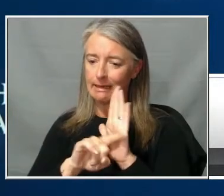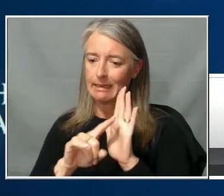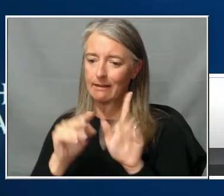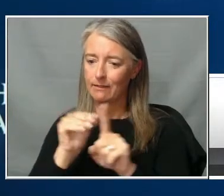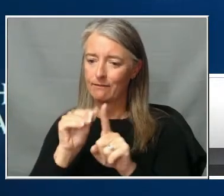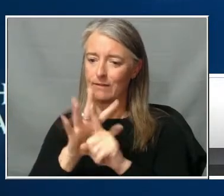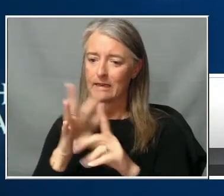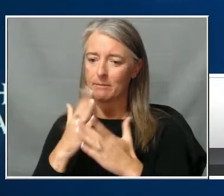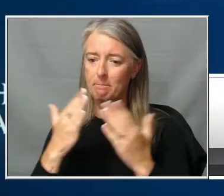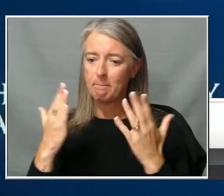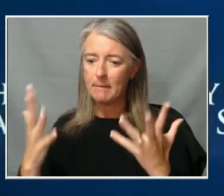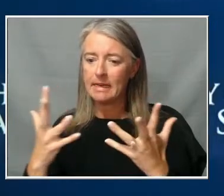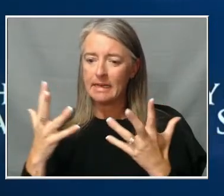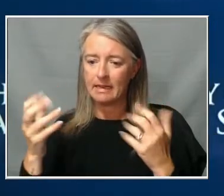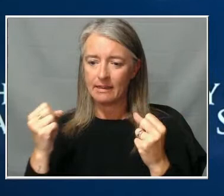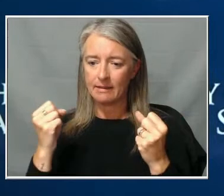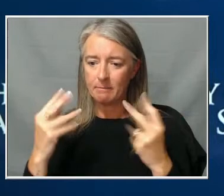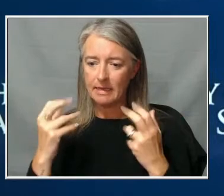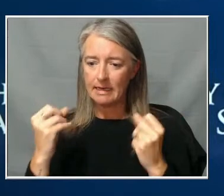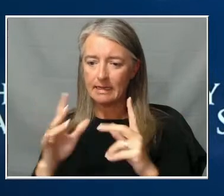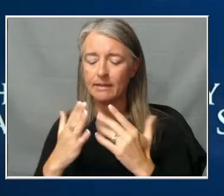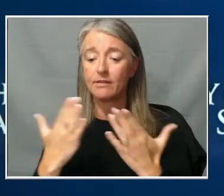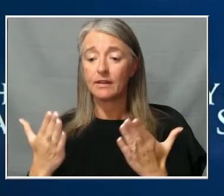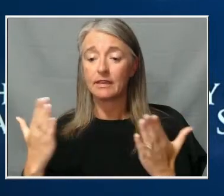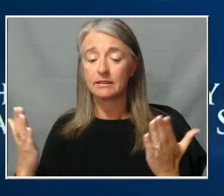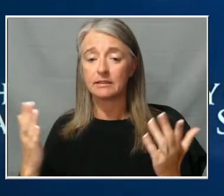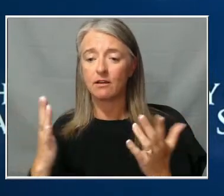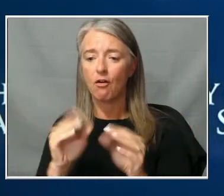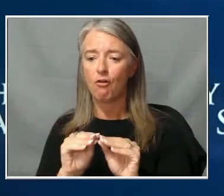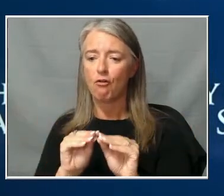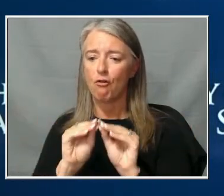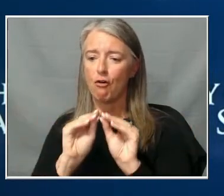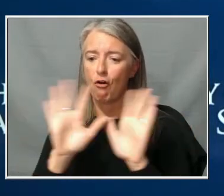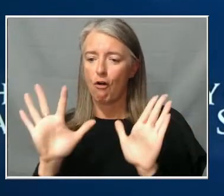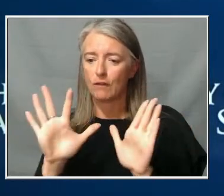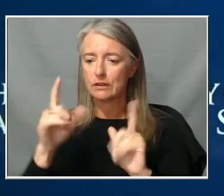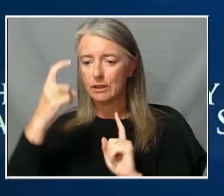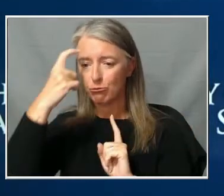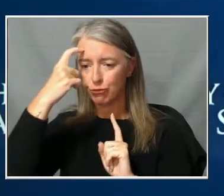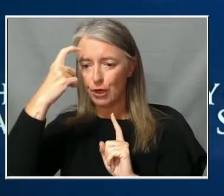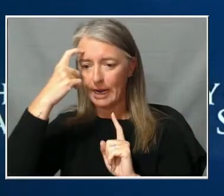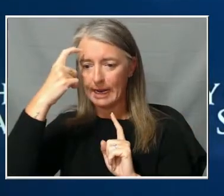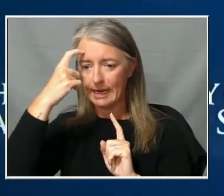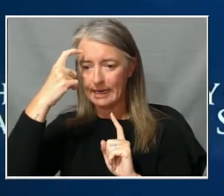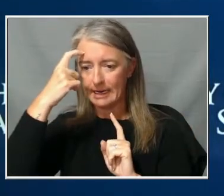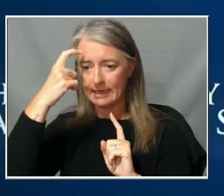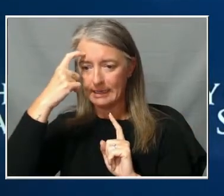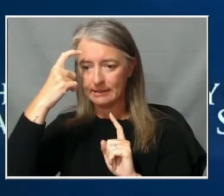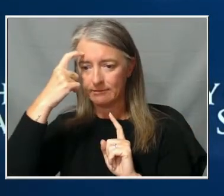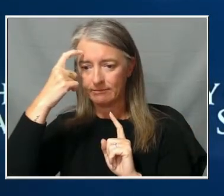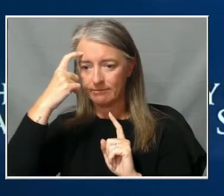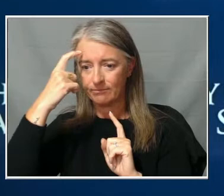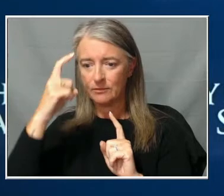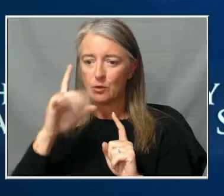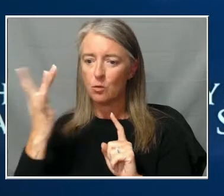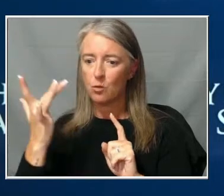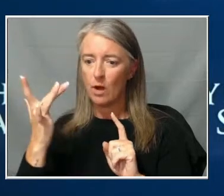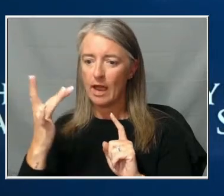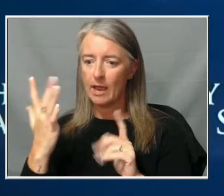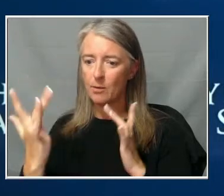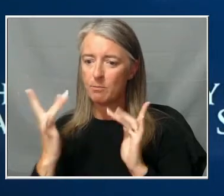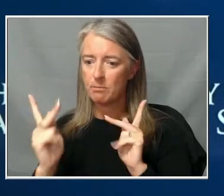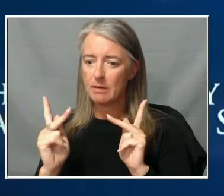everyone, the most obvious thing that alcohol affects is the brain, and that's the thing that drives people to drink it. It